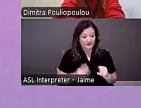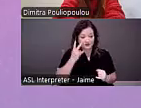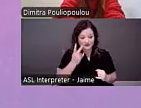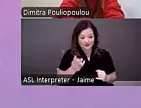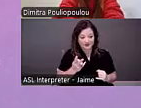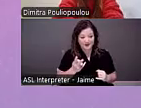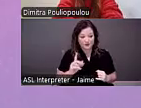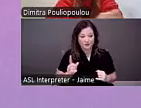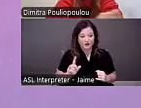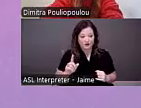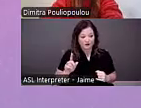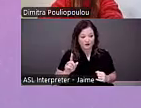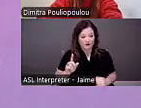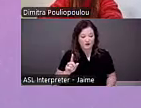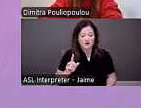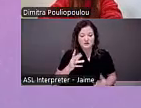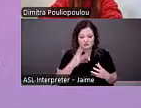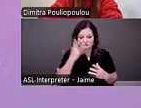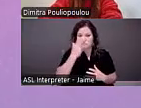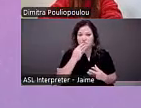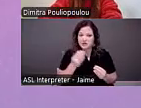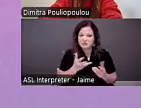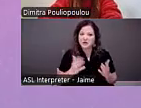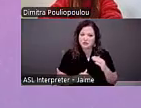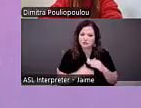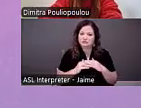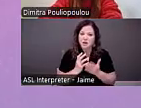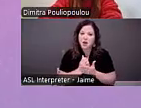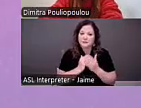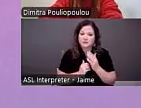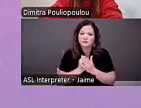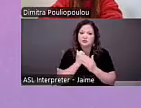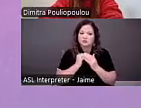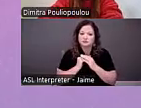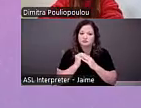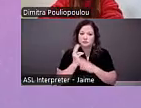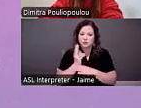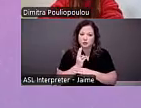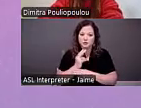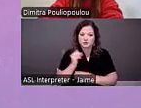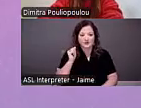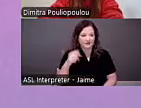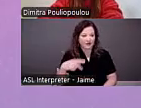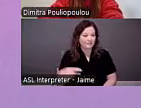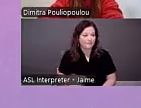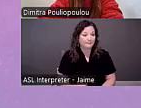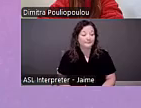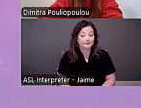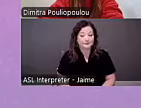is pretty much optimal use of the app.